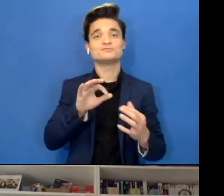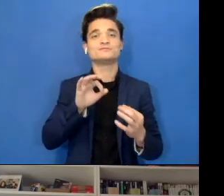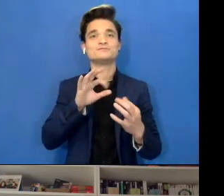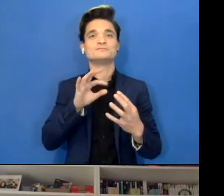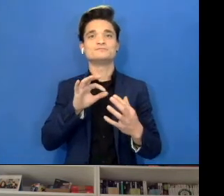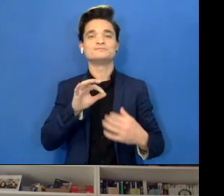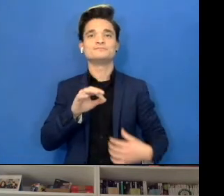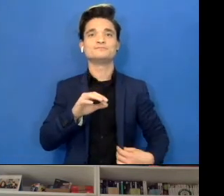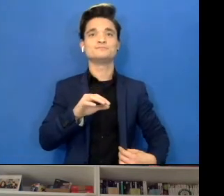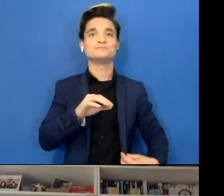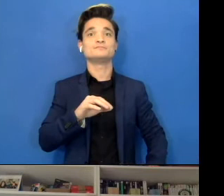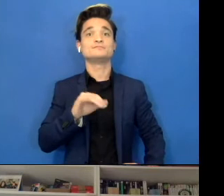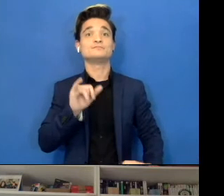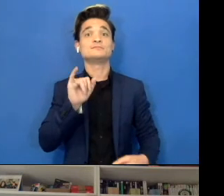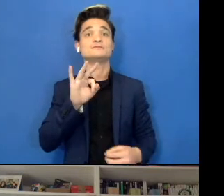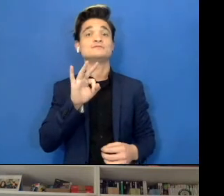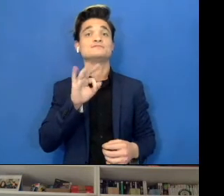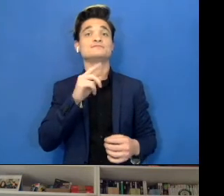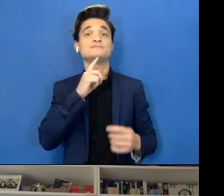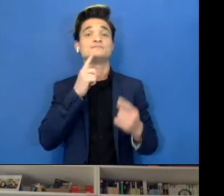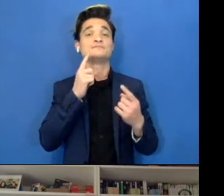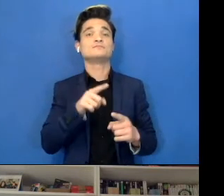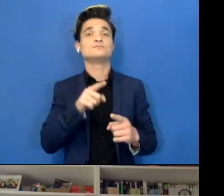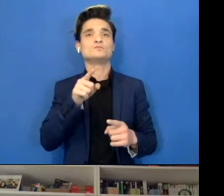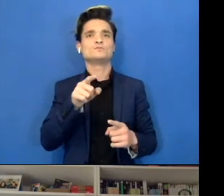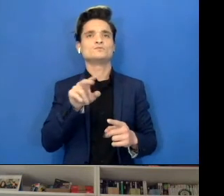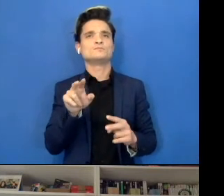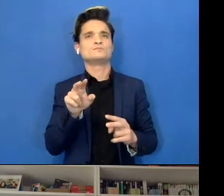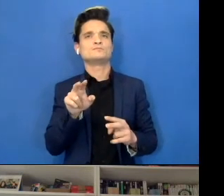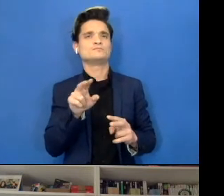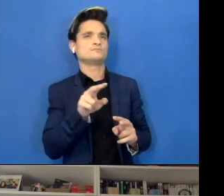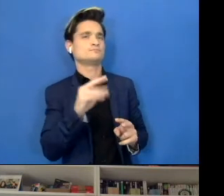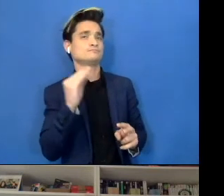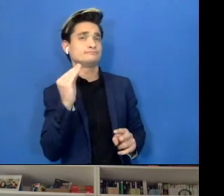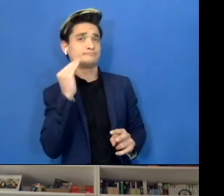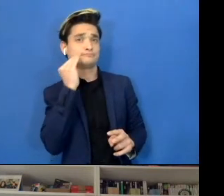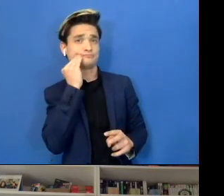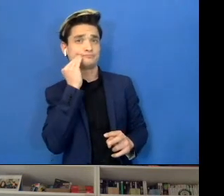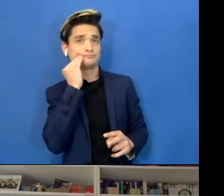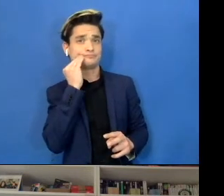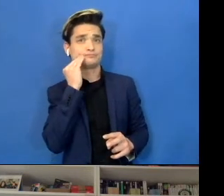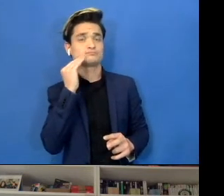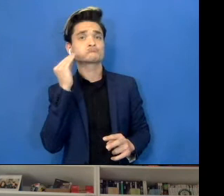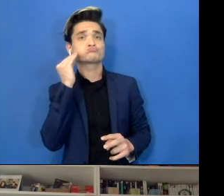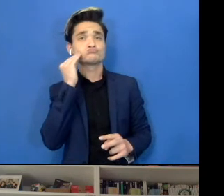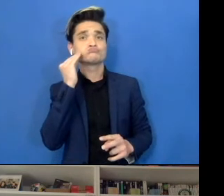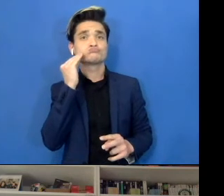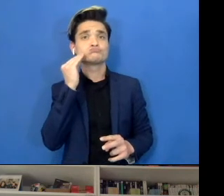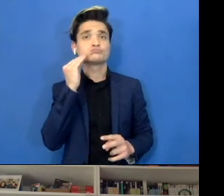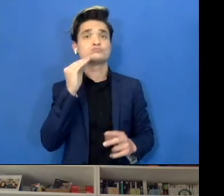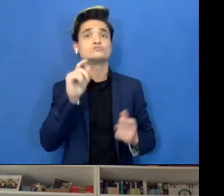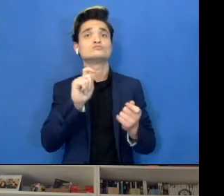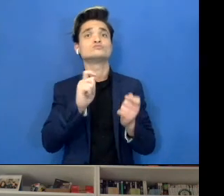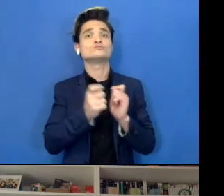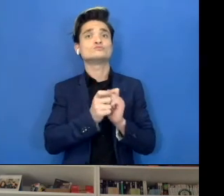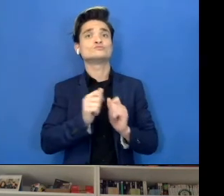lips, you have refused the kiss, but you've also changed the scene. And for me, that's just made the scene more interesting. I want to know now